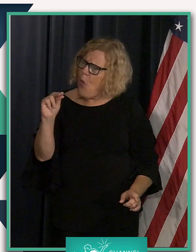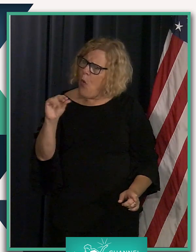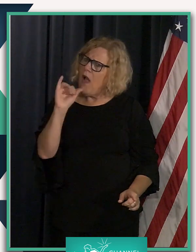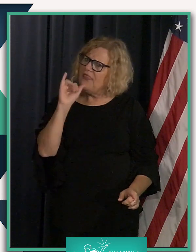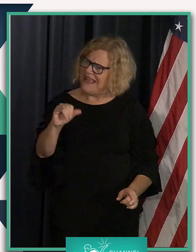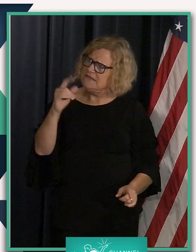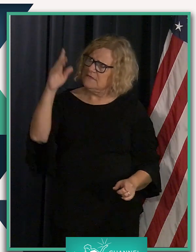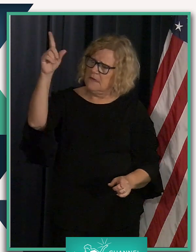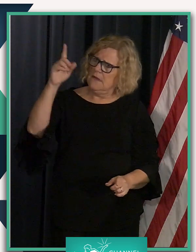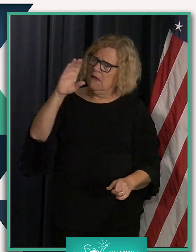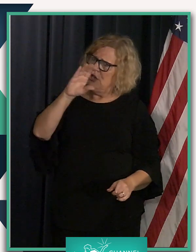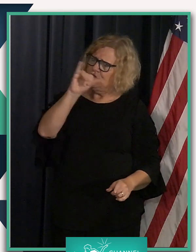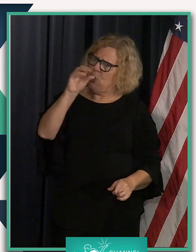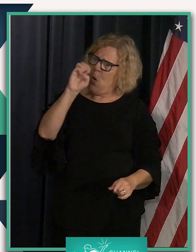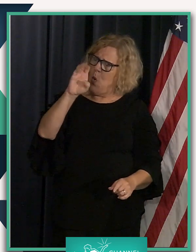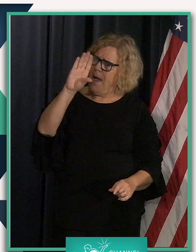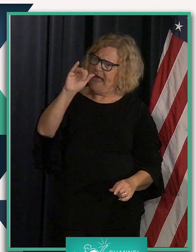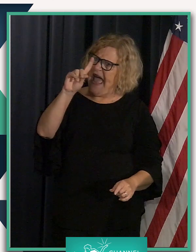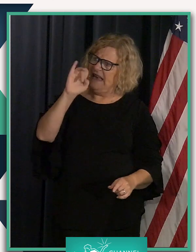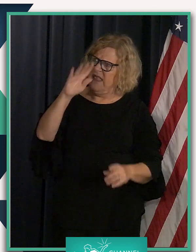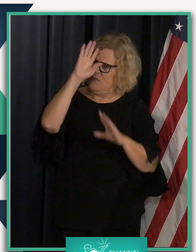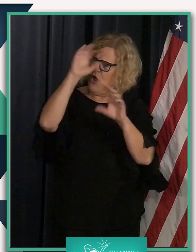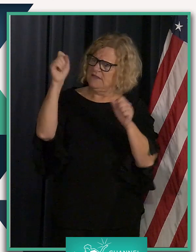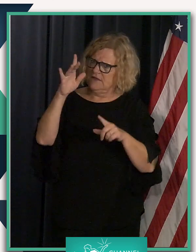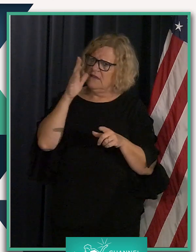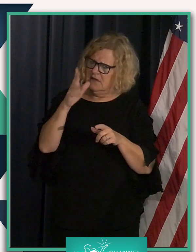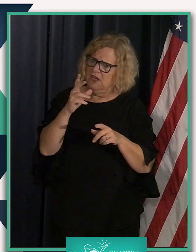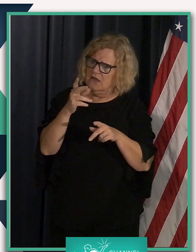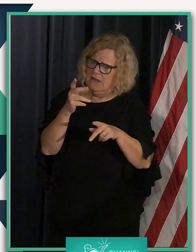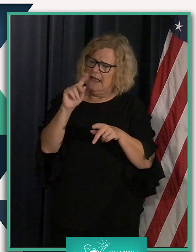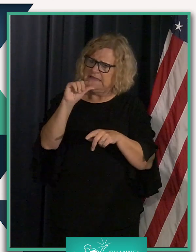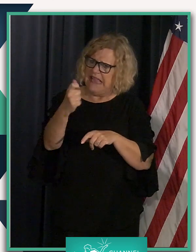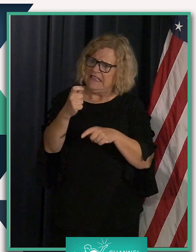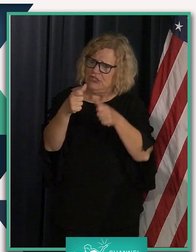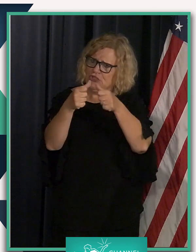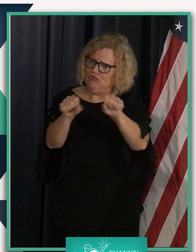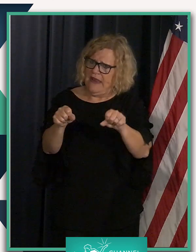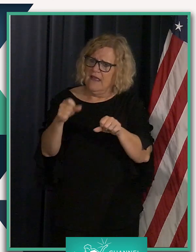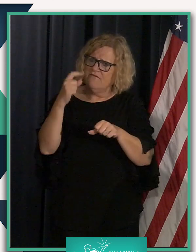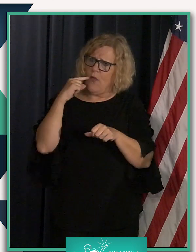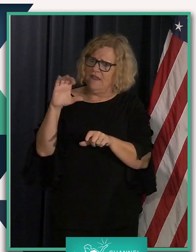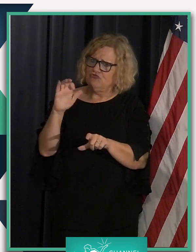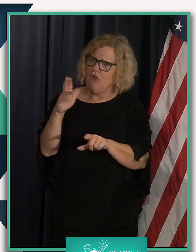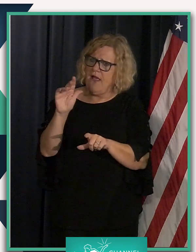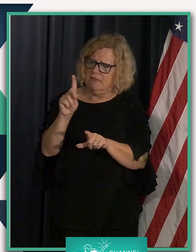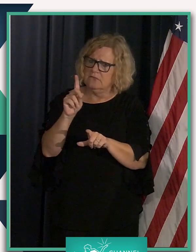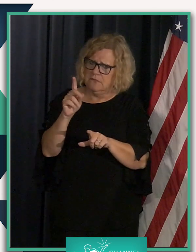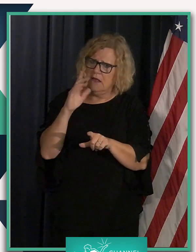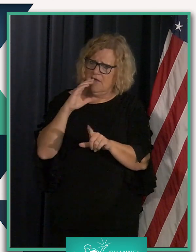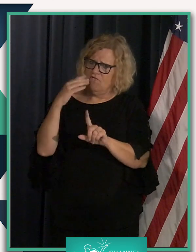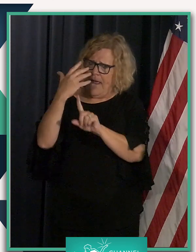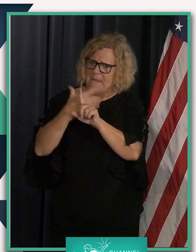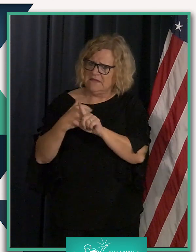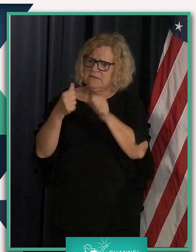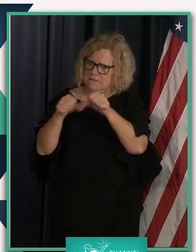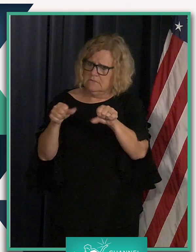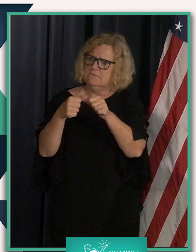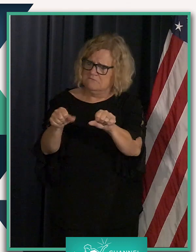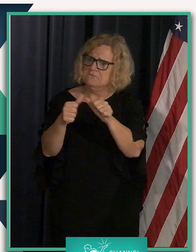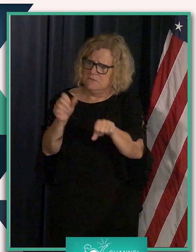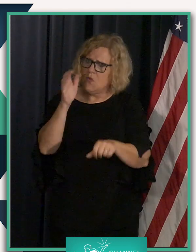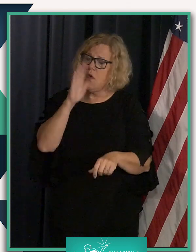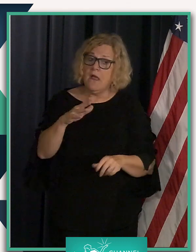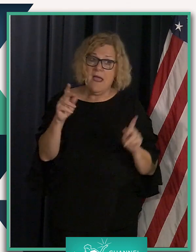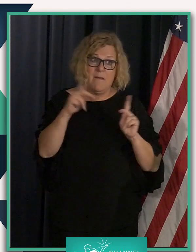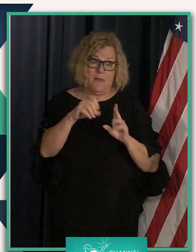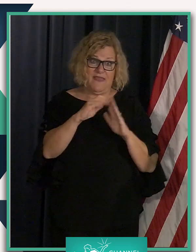Joe Biden, okay? This is your child care tax credit, and they're going to give it to you for the next 5 months. I promise you, there are